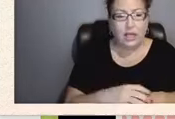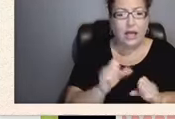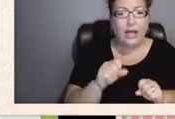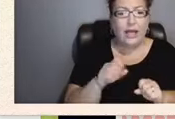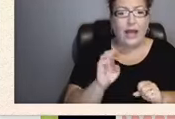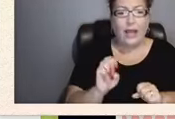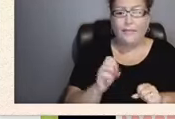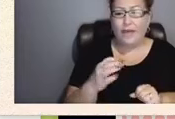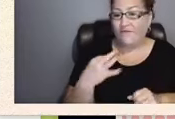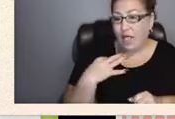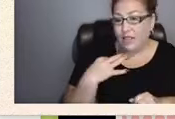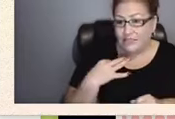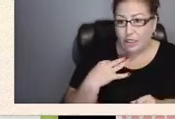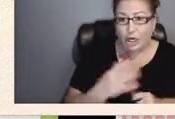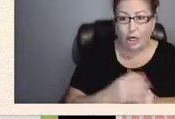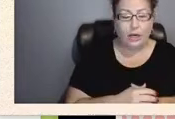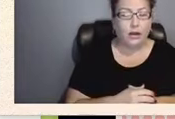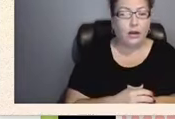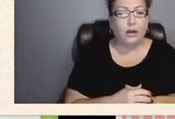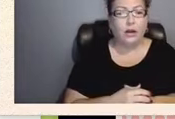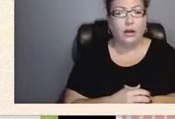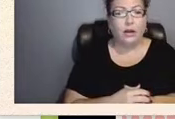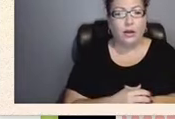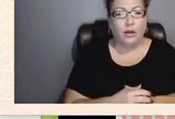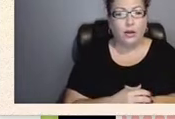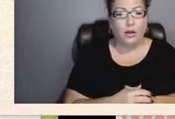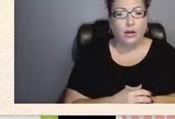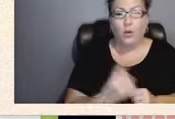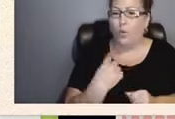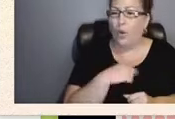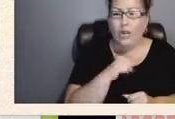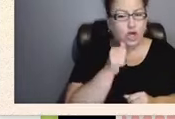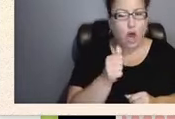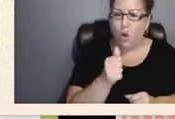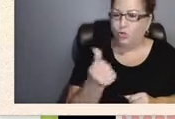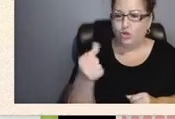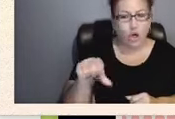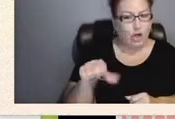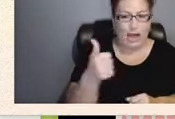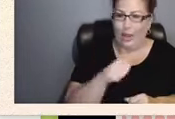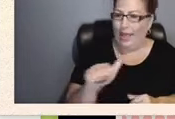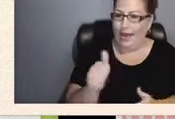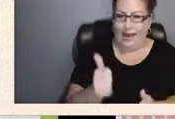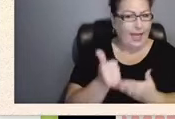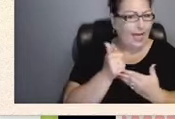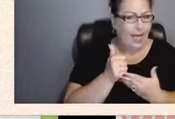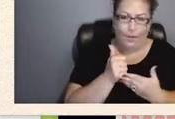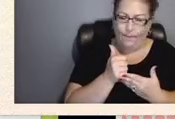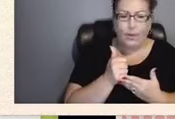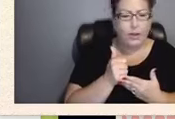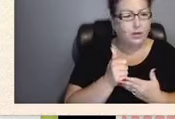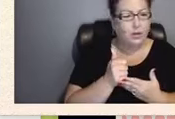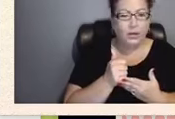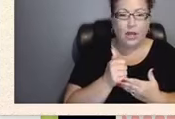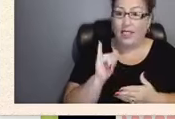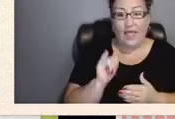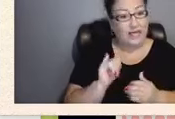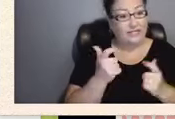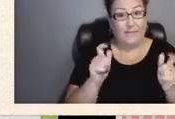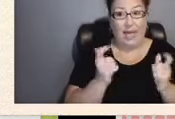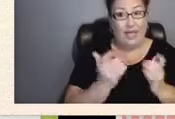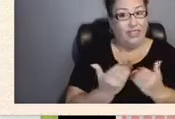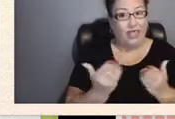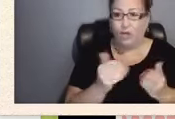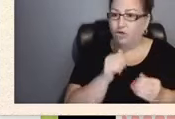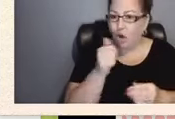volunteer. We don't turn down any help. That's the main thing. Don't turn down any kind